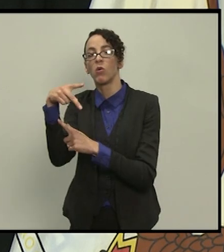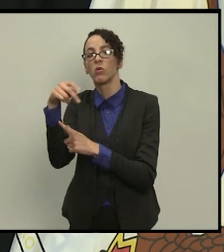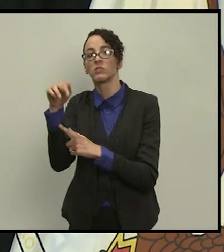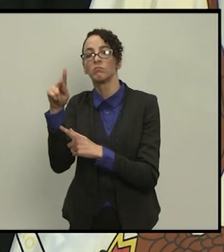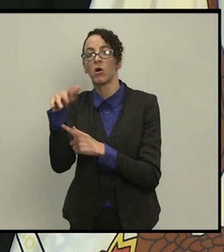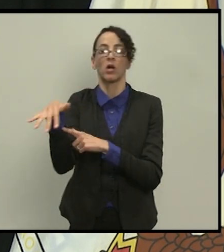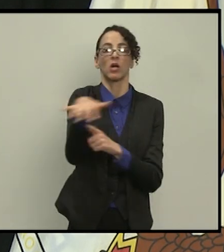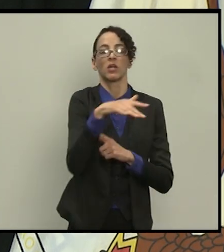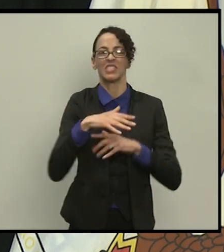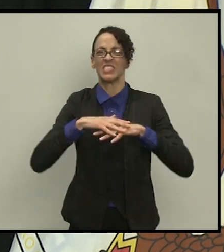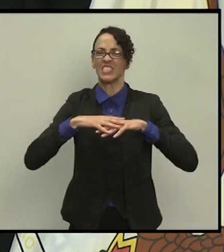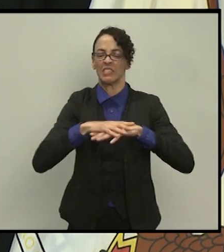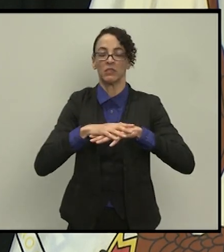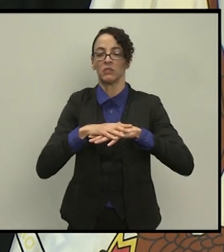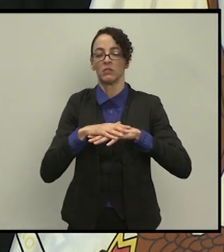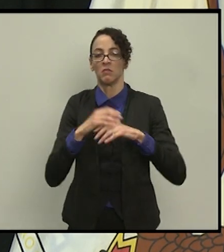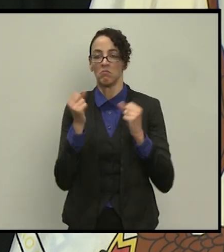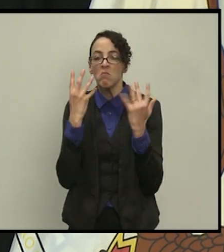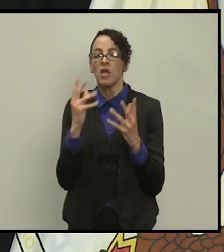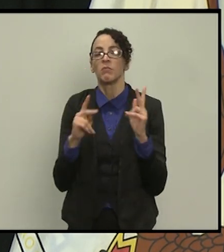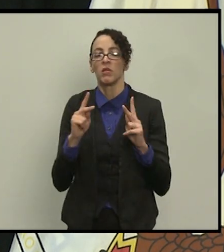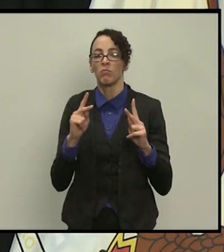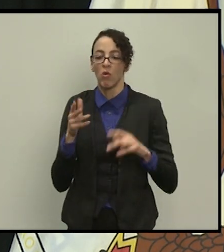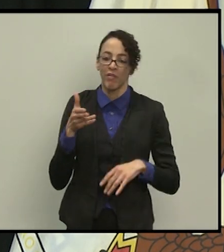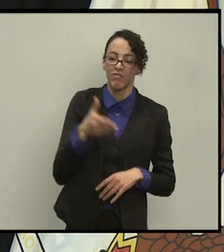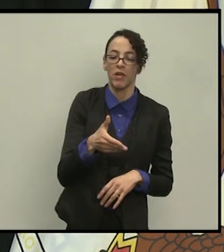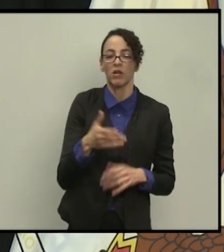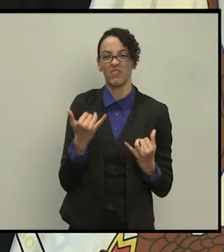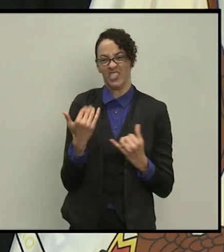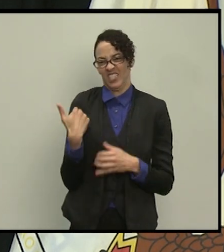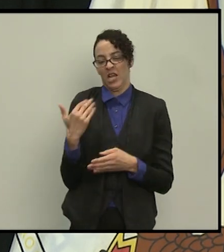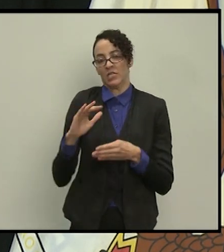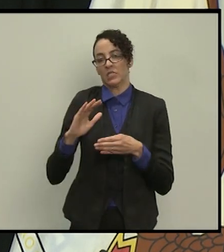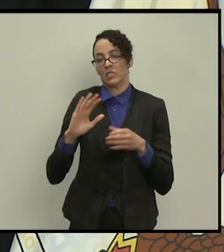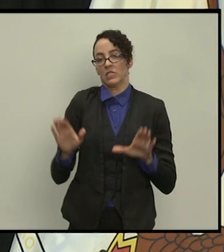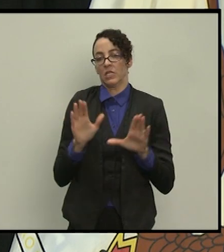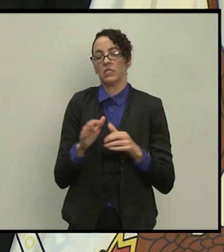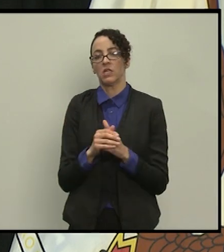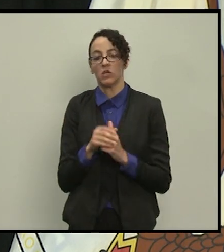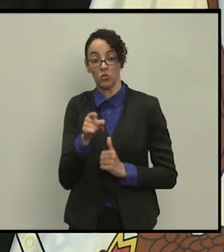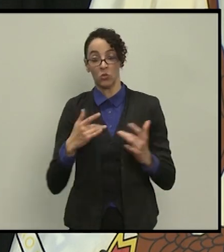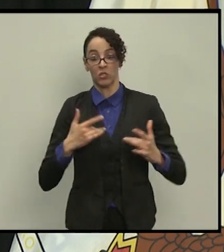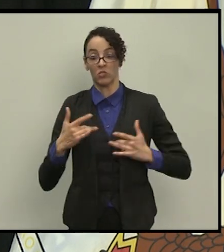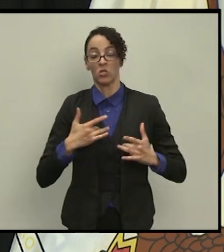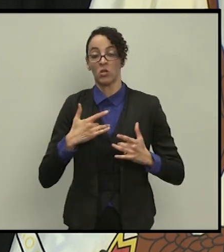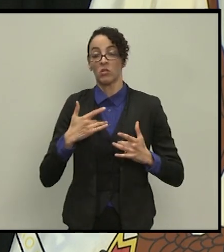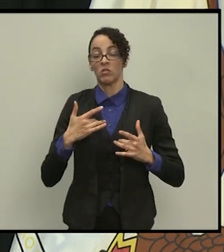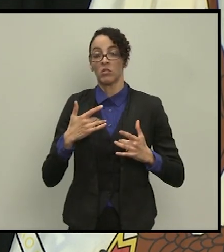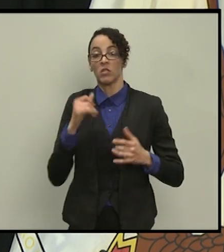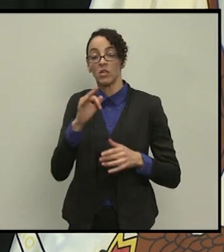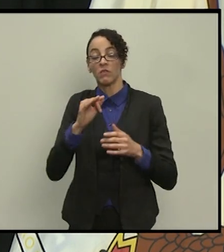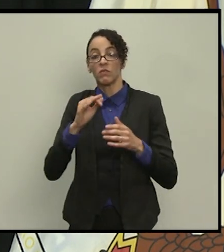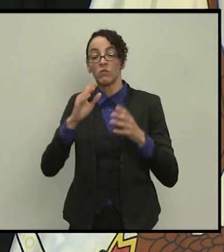concerned all of our efforts will go to waste as the weather improves and more people visit parks?